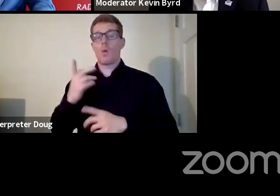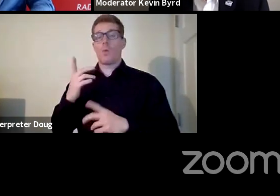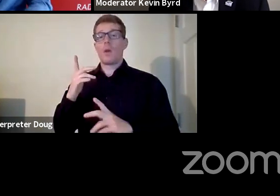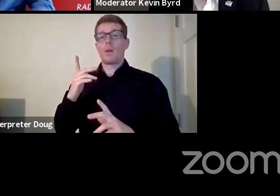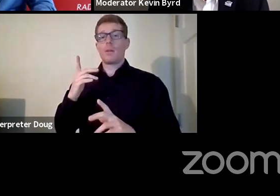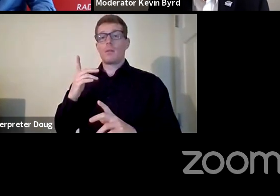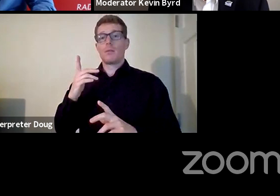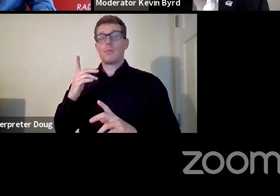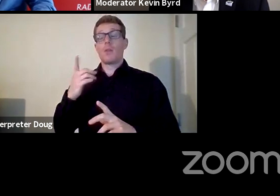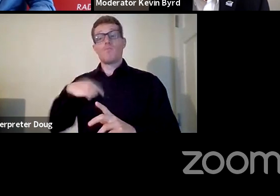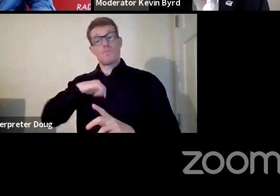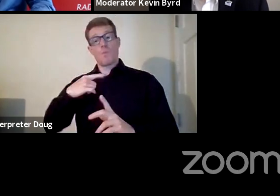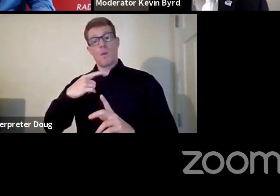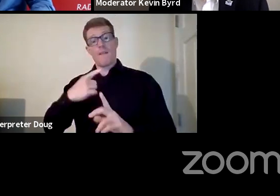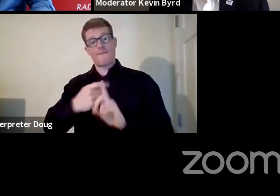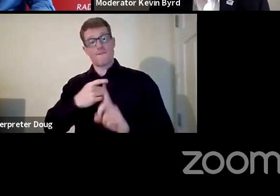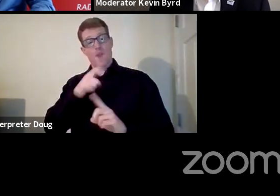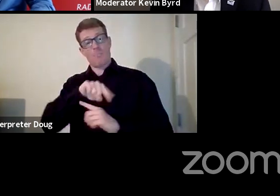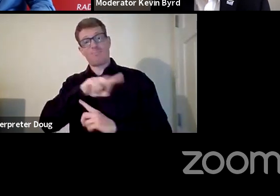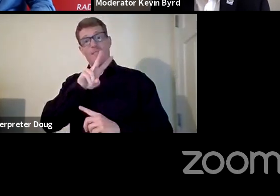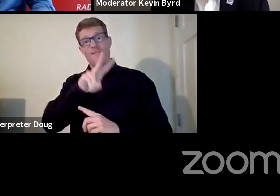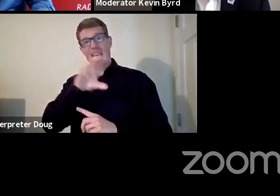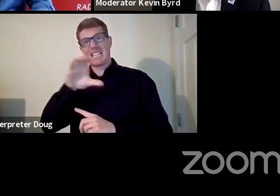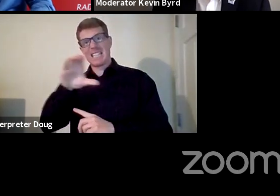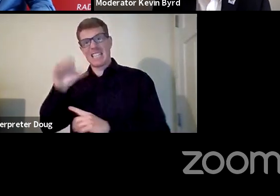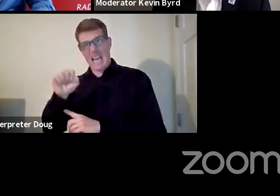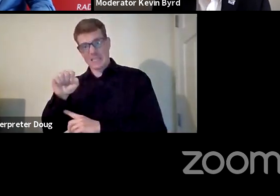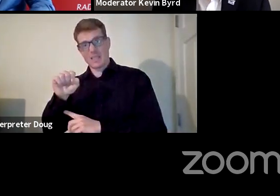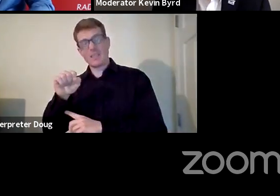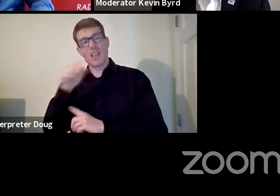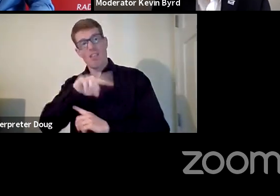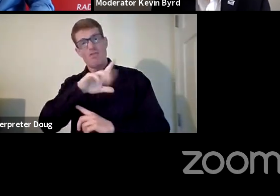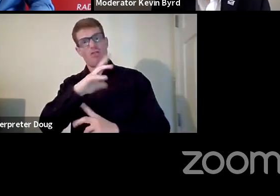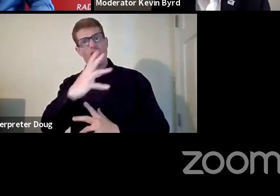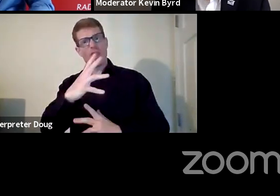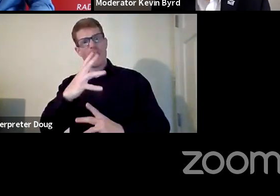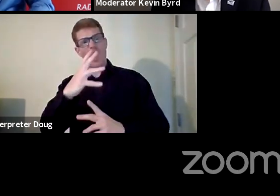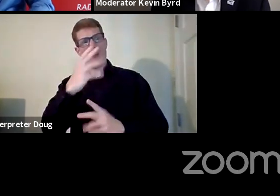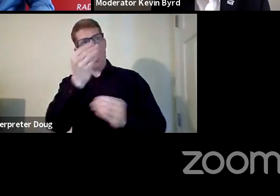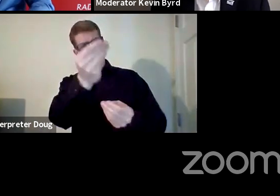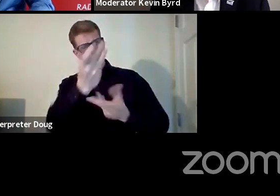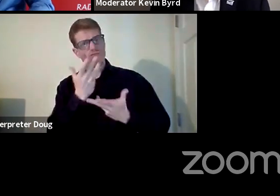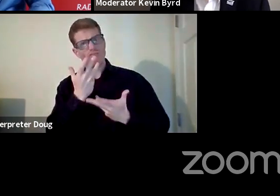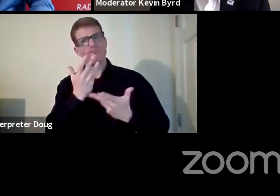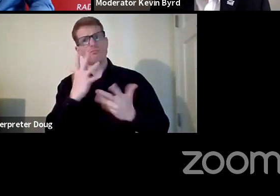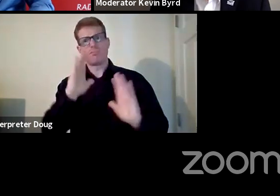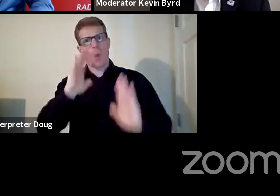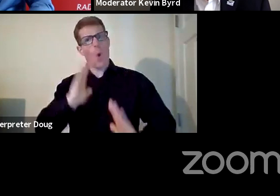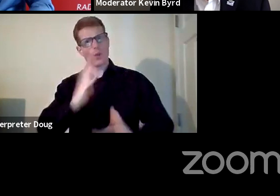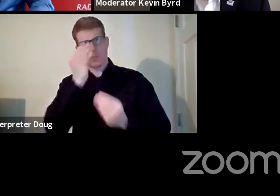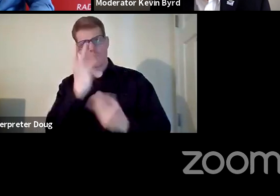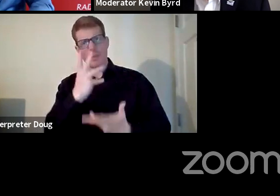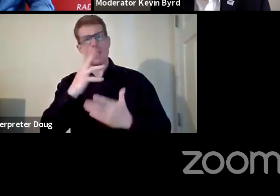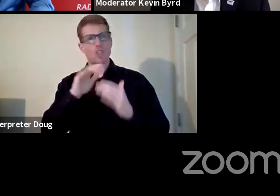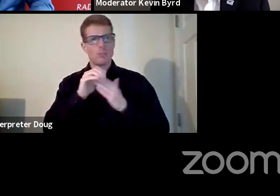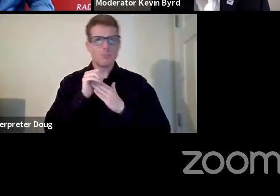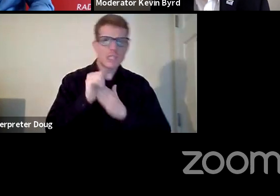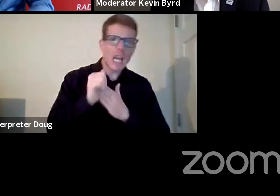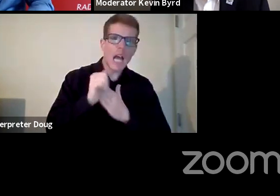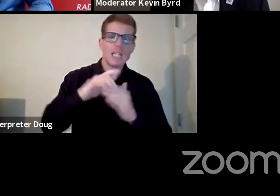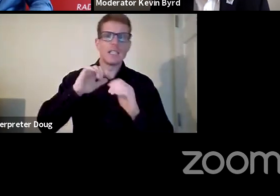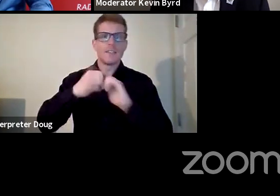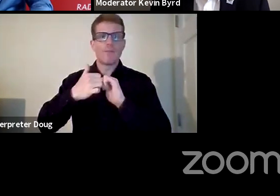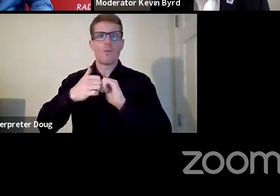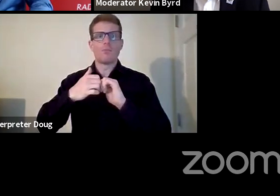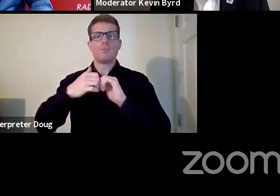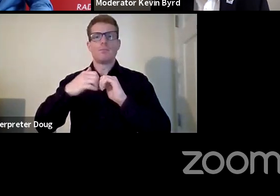wonderful guidance from the VCCS and from other entities, as they said, the governor's office. But the